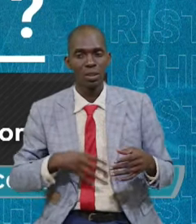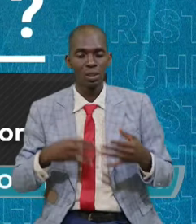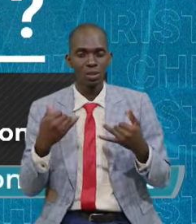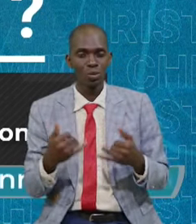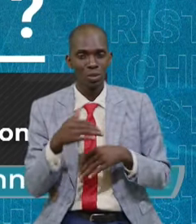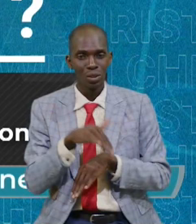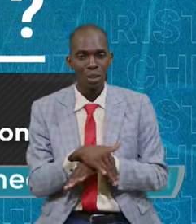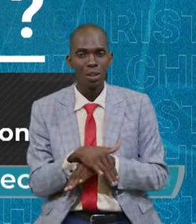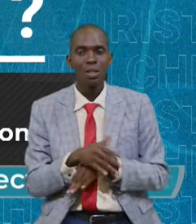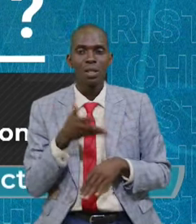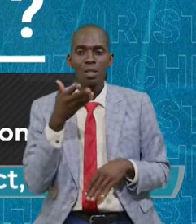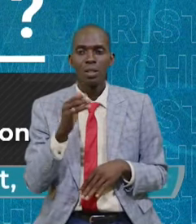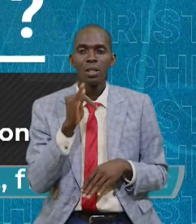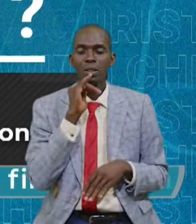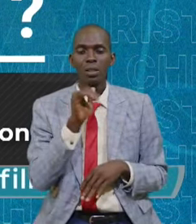link,